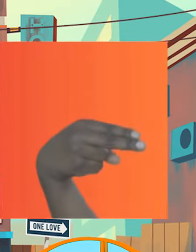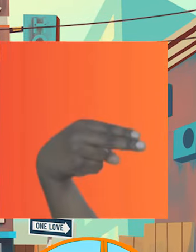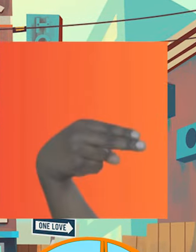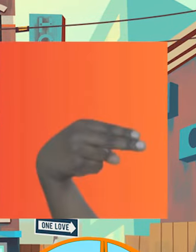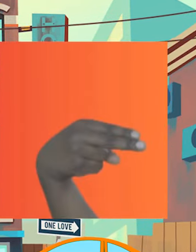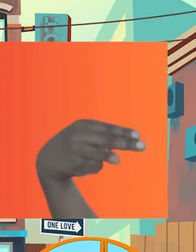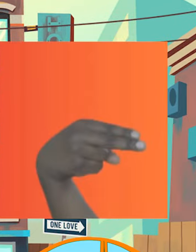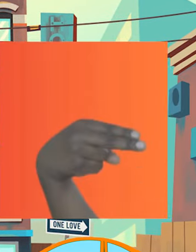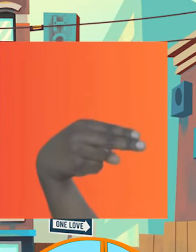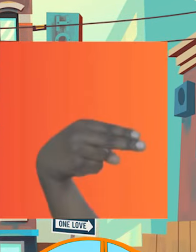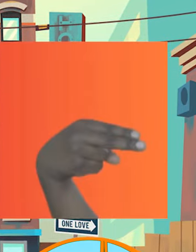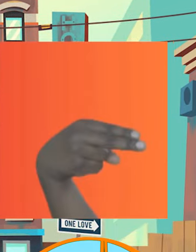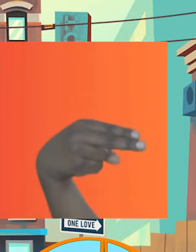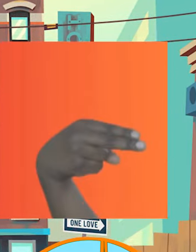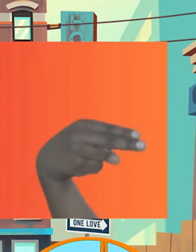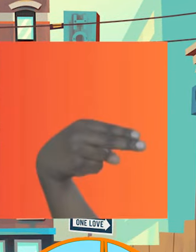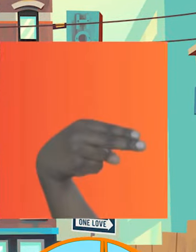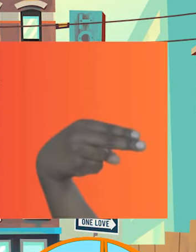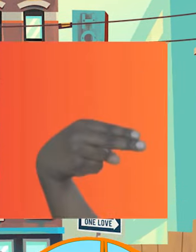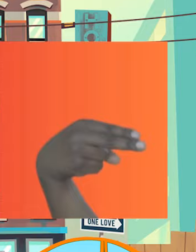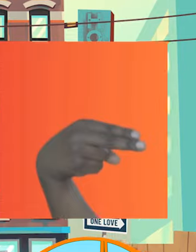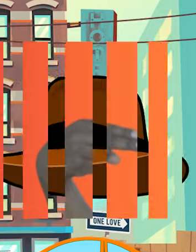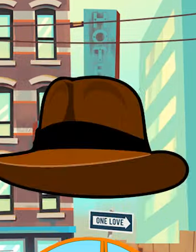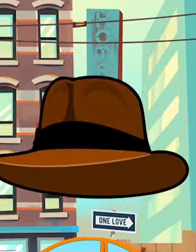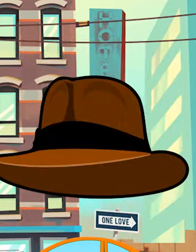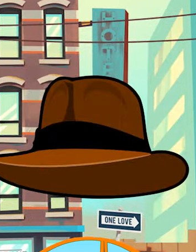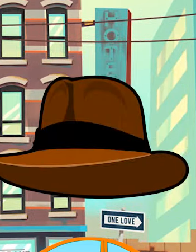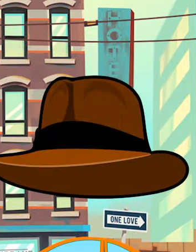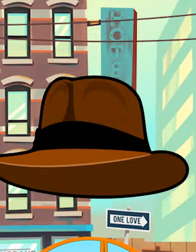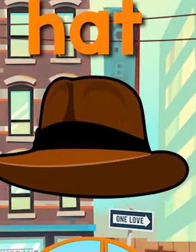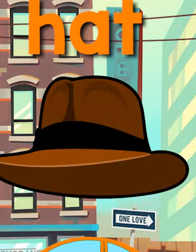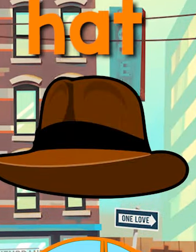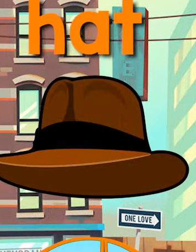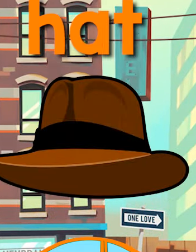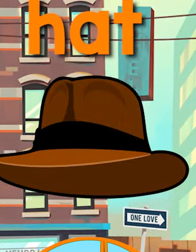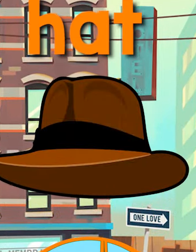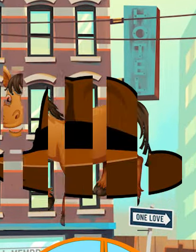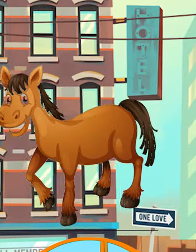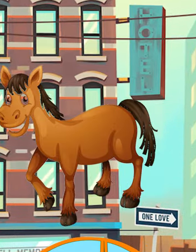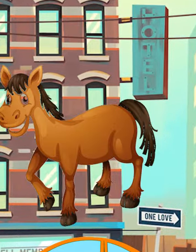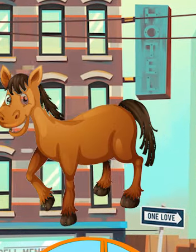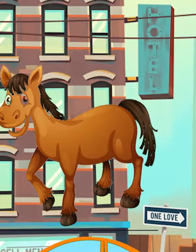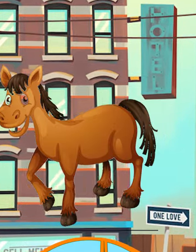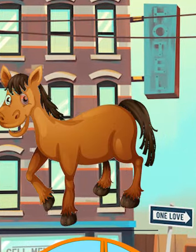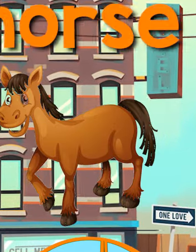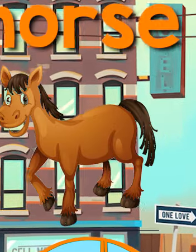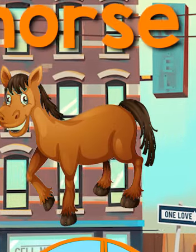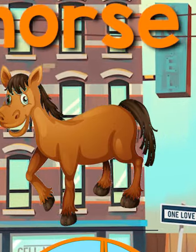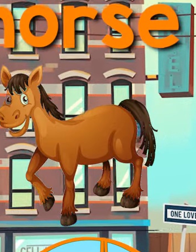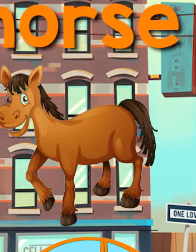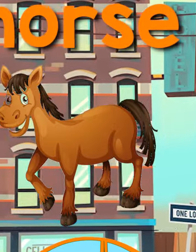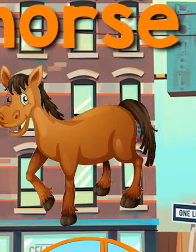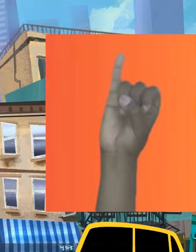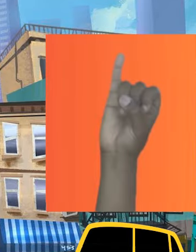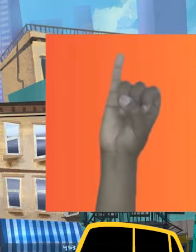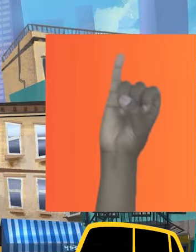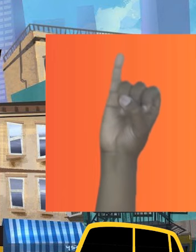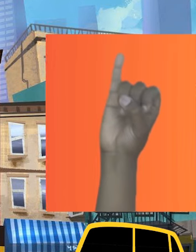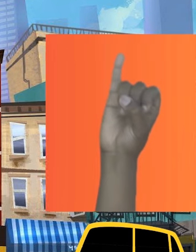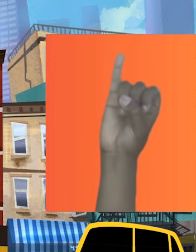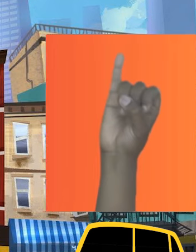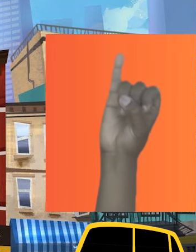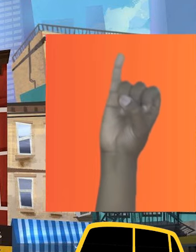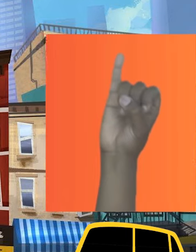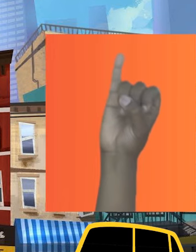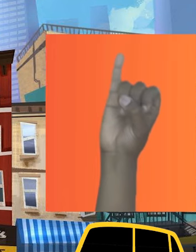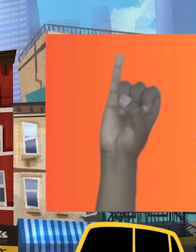the letter H. This is the letter H. Hat. Do it. Horse. Okay. This is